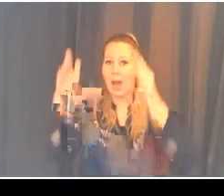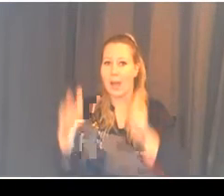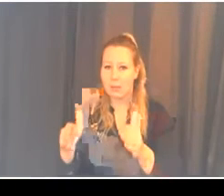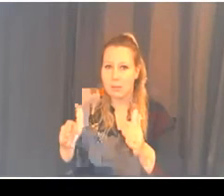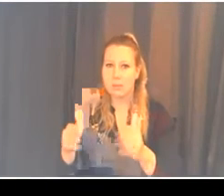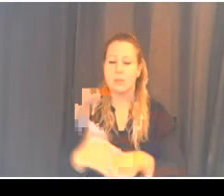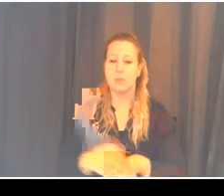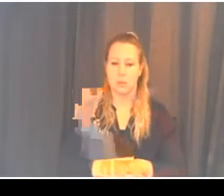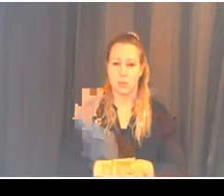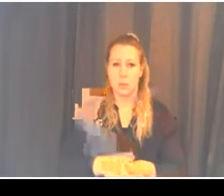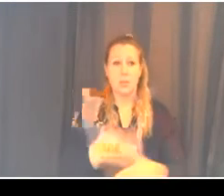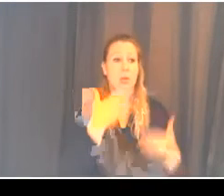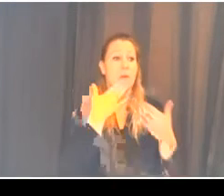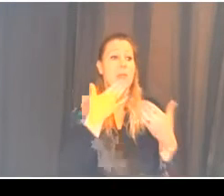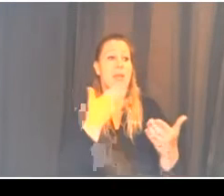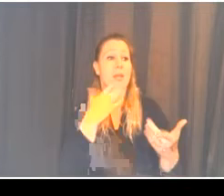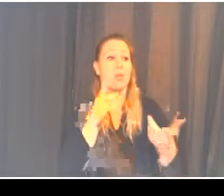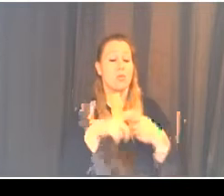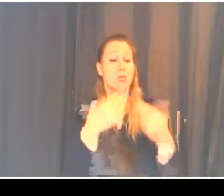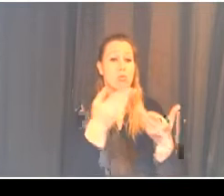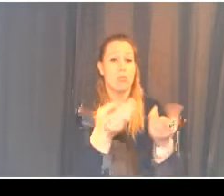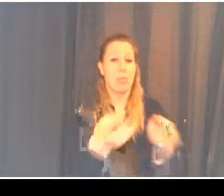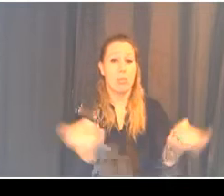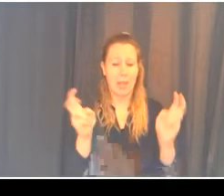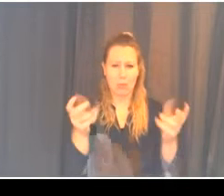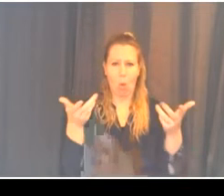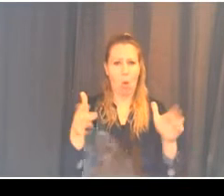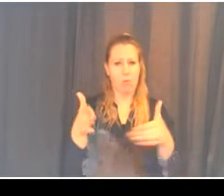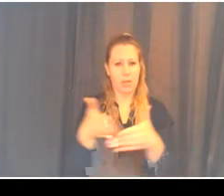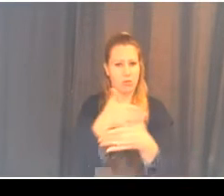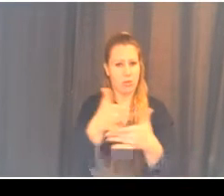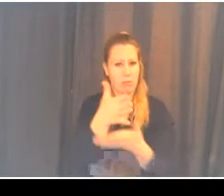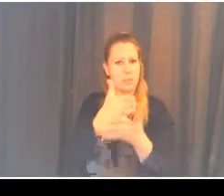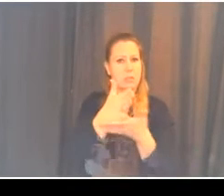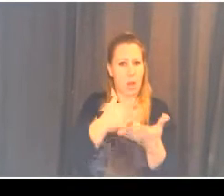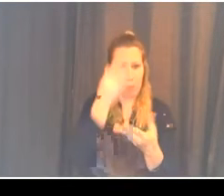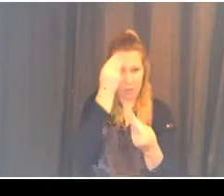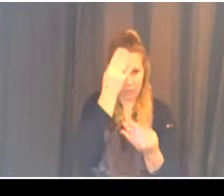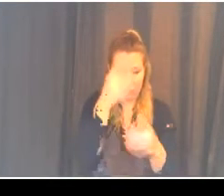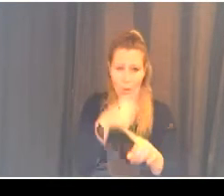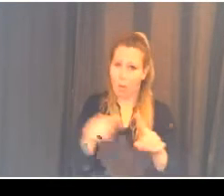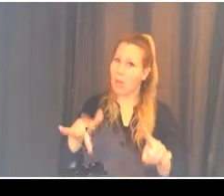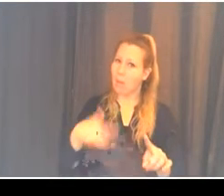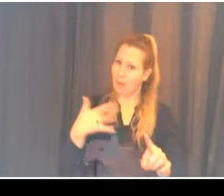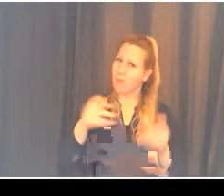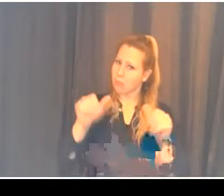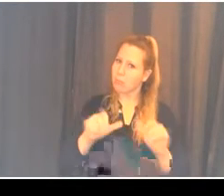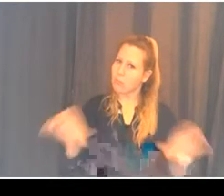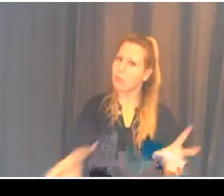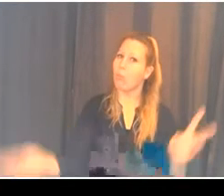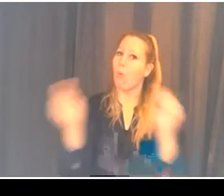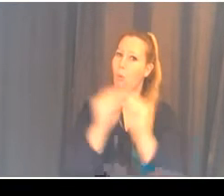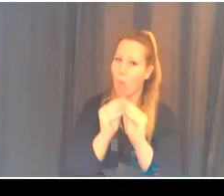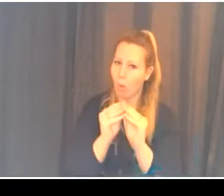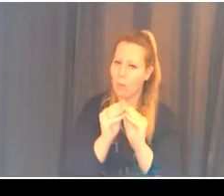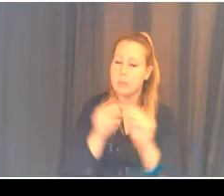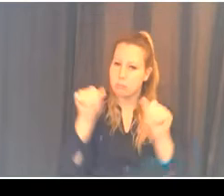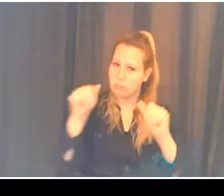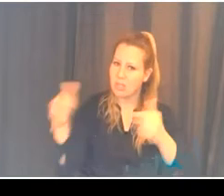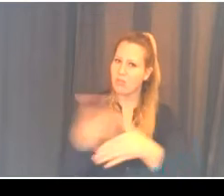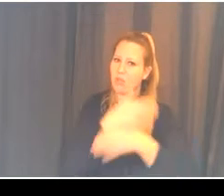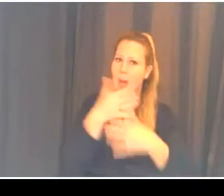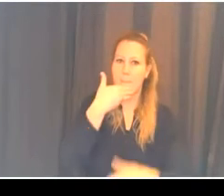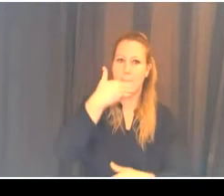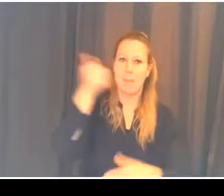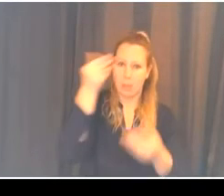abusers and on social media we're very grateful for our partners at the mayor's office to end gender-based